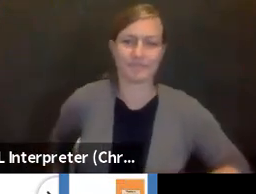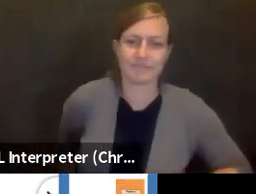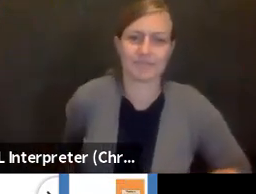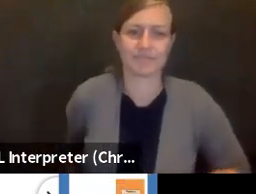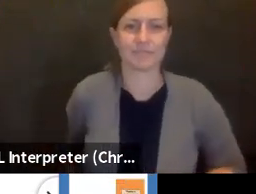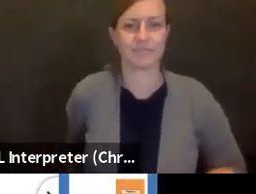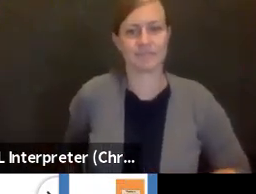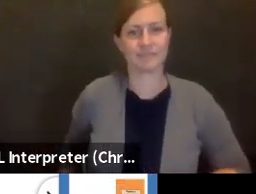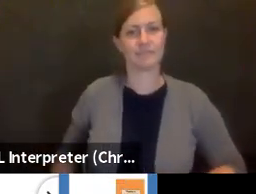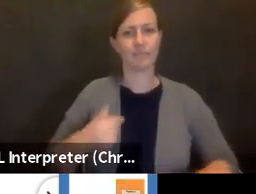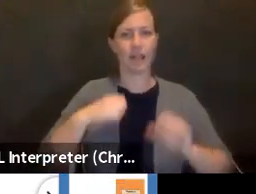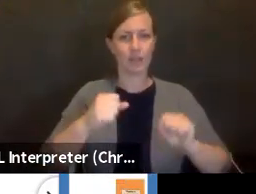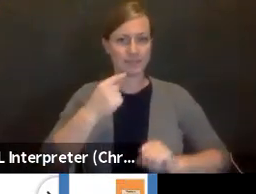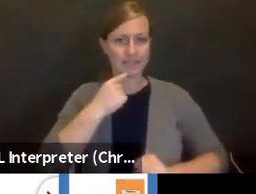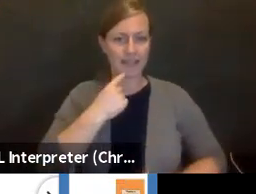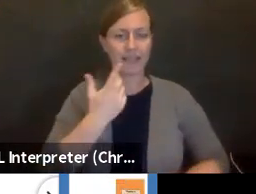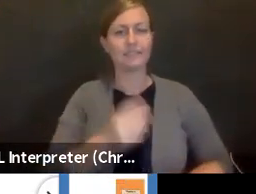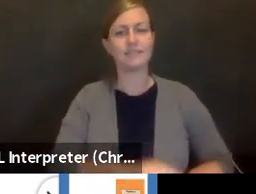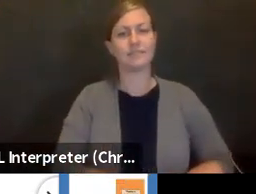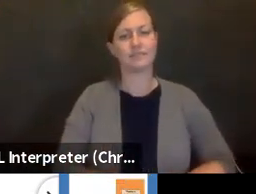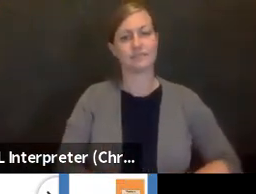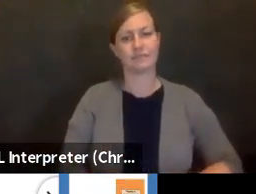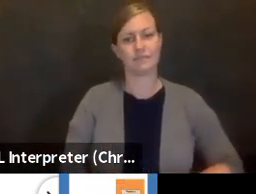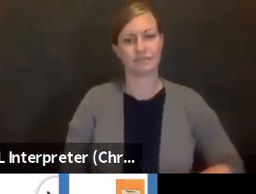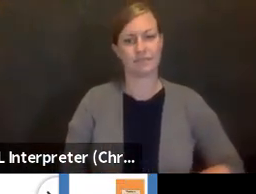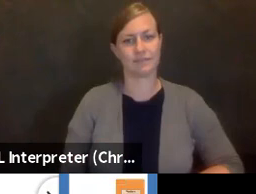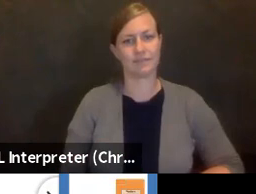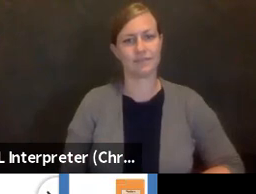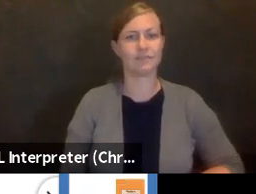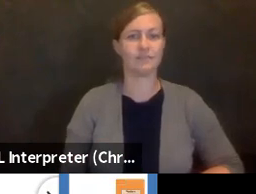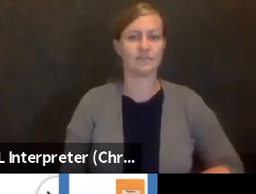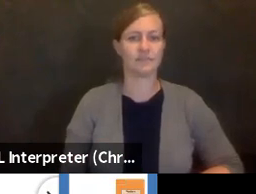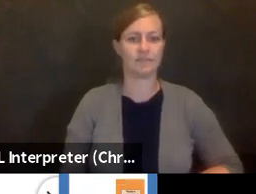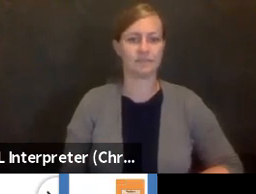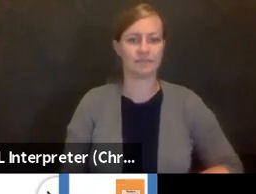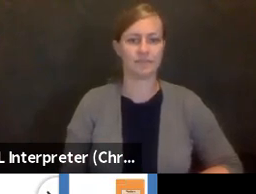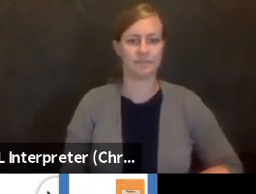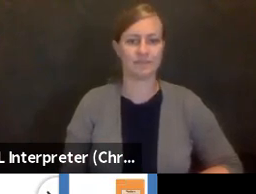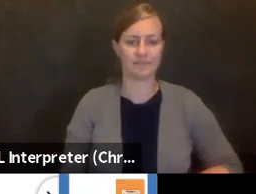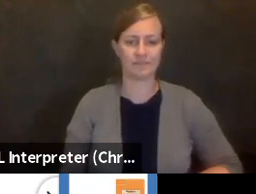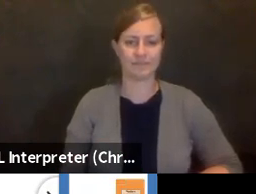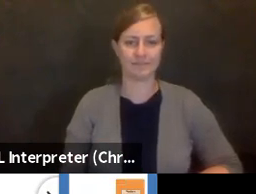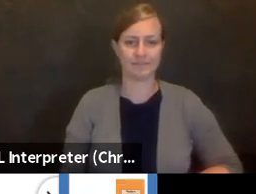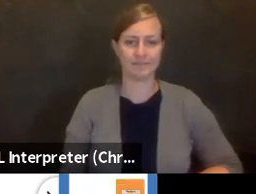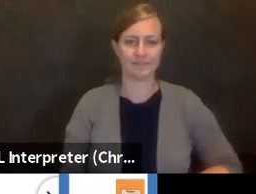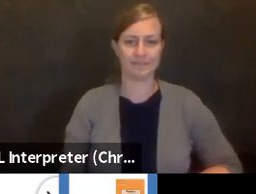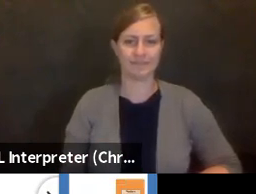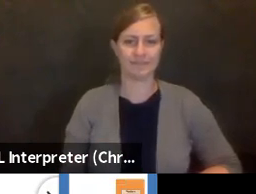I could say, change this to your favorite food.